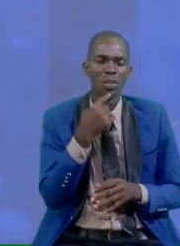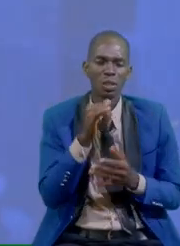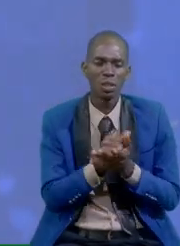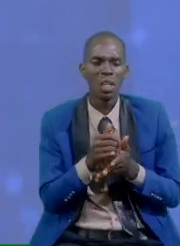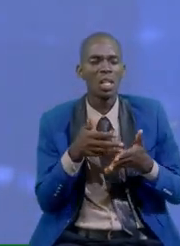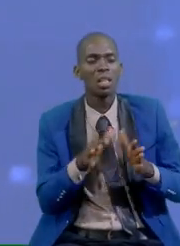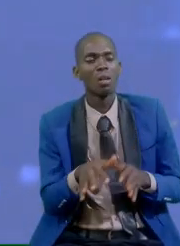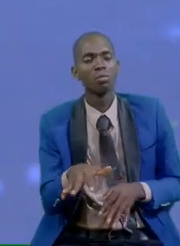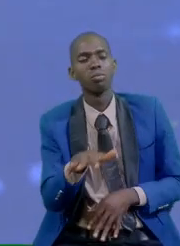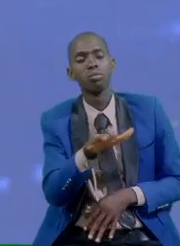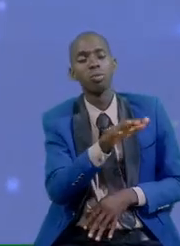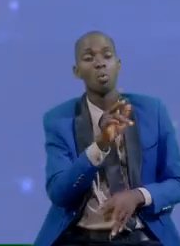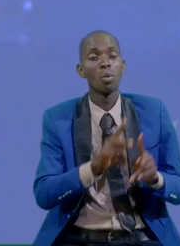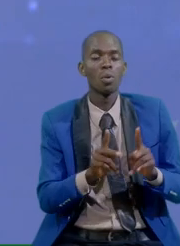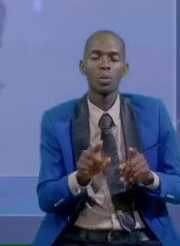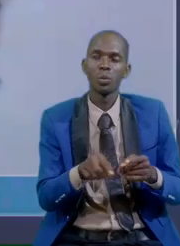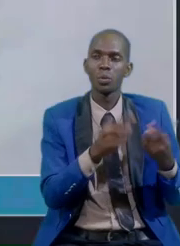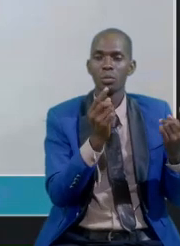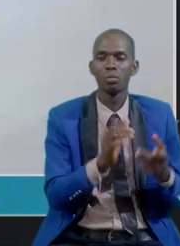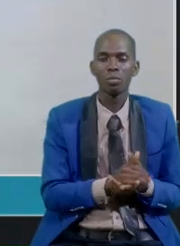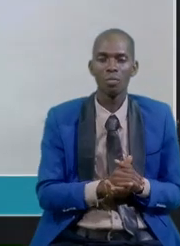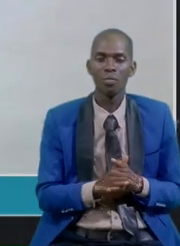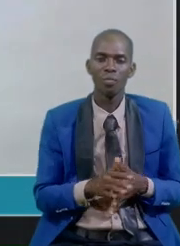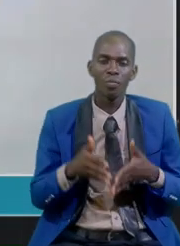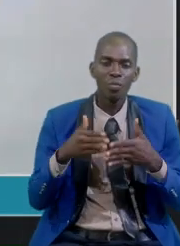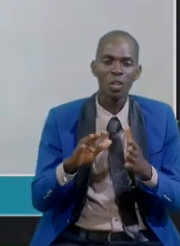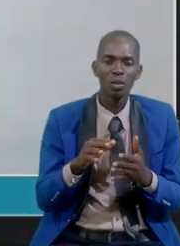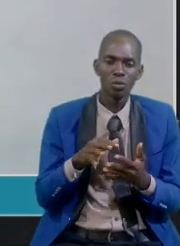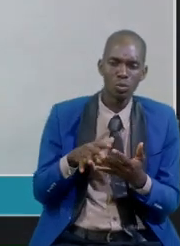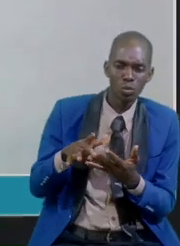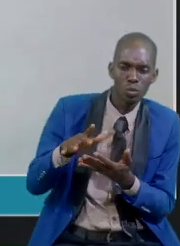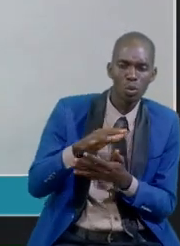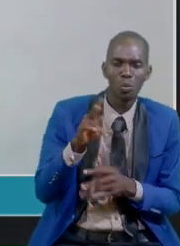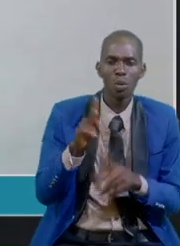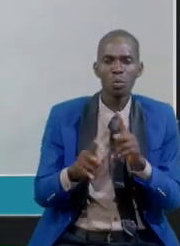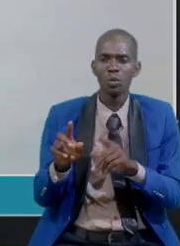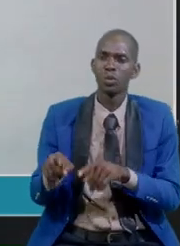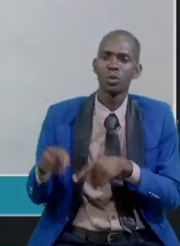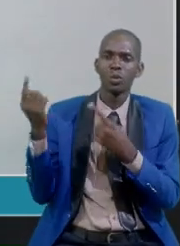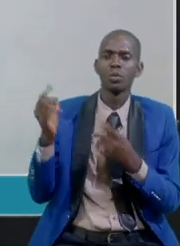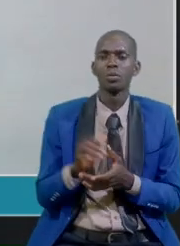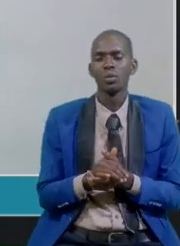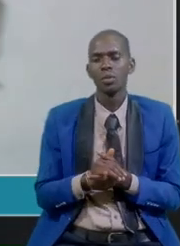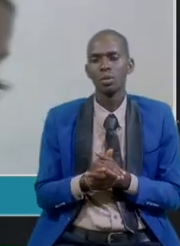go. Let those men go. They didn't have to do any other thing.